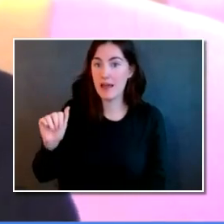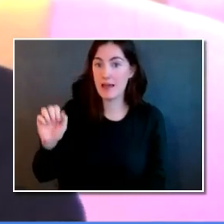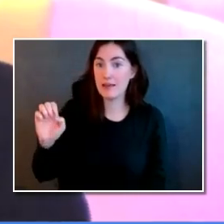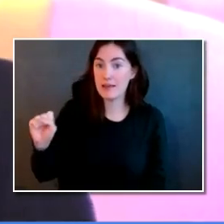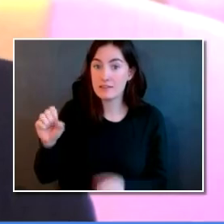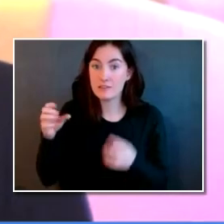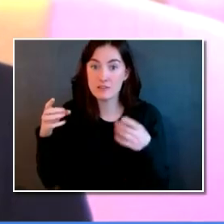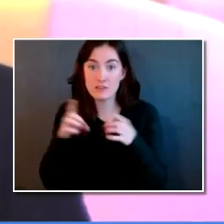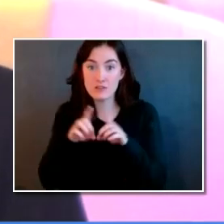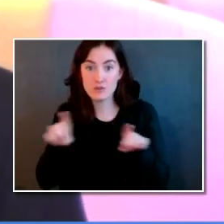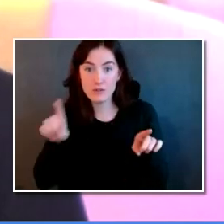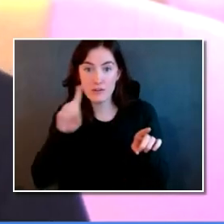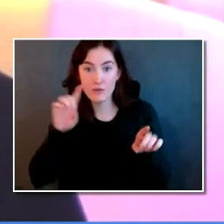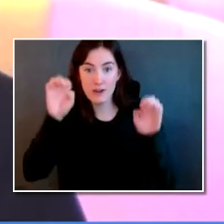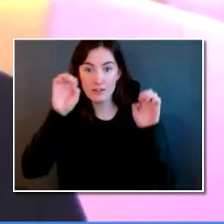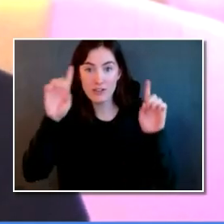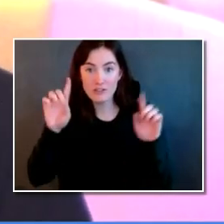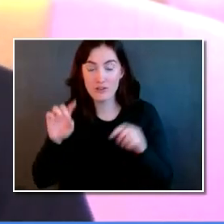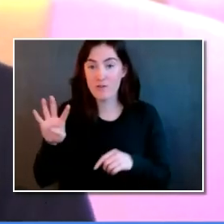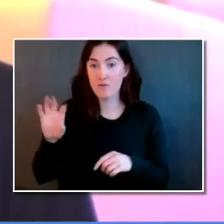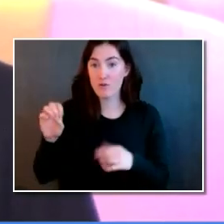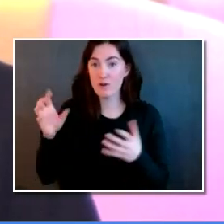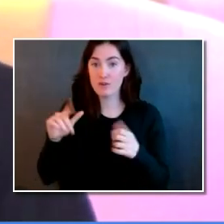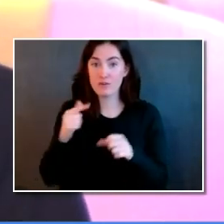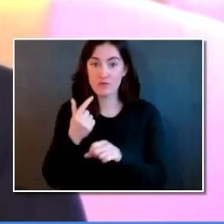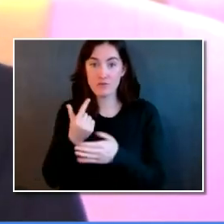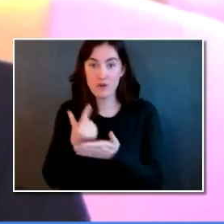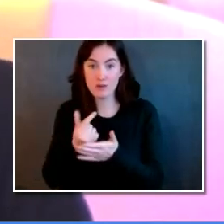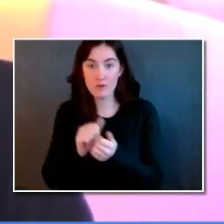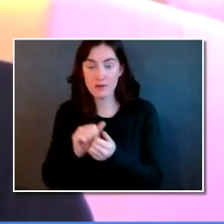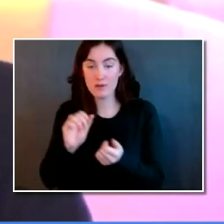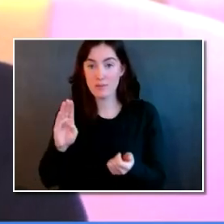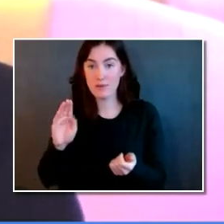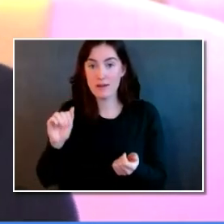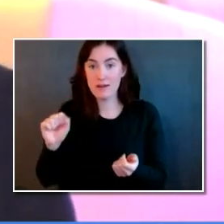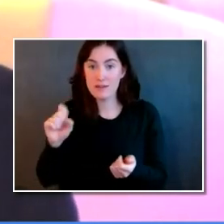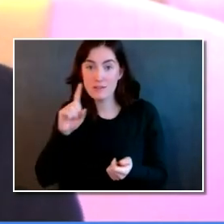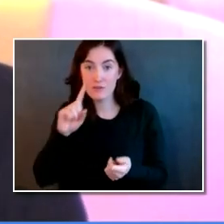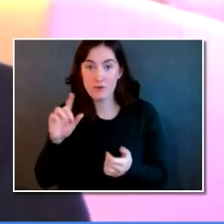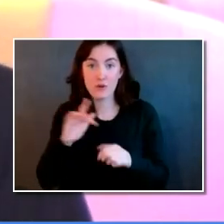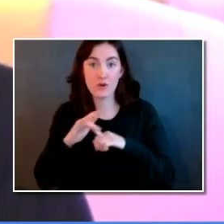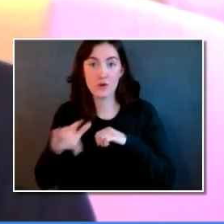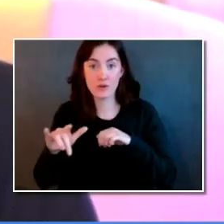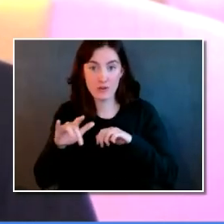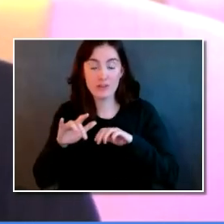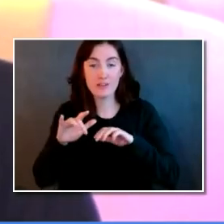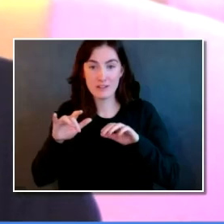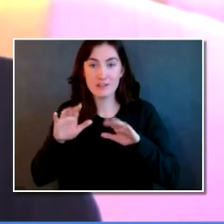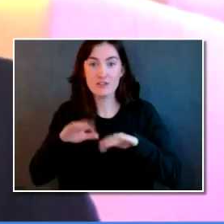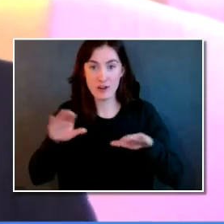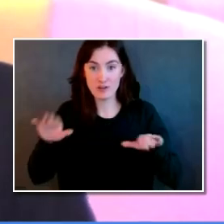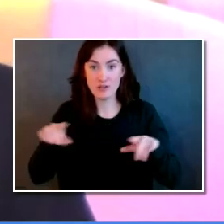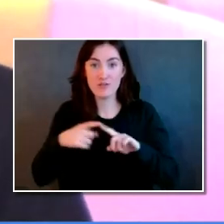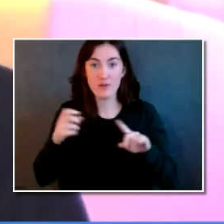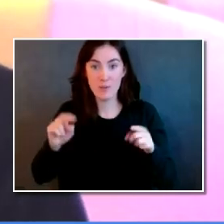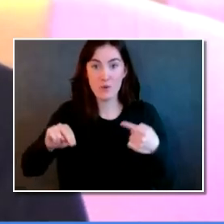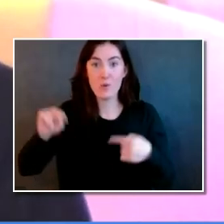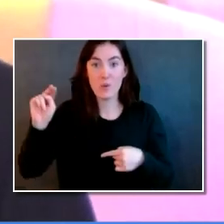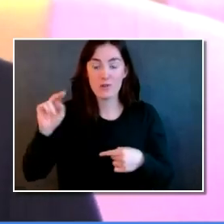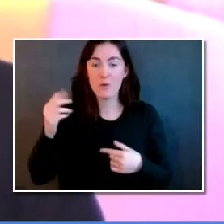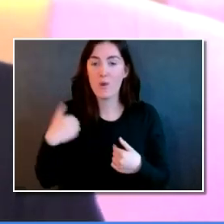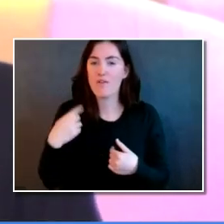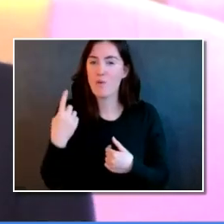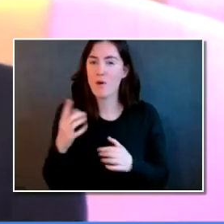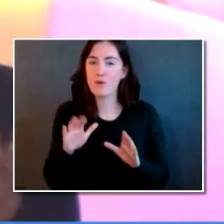education. 40 have graduated with their BAS in early childhood from North. Currently, we have 1 cohort of 20